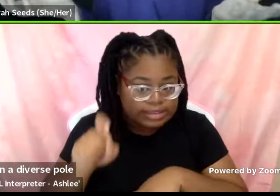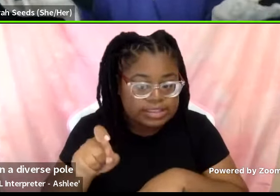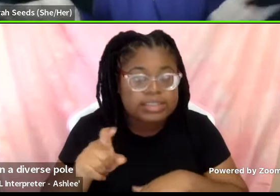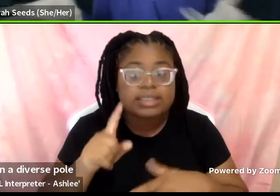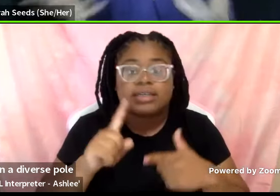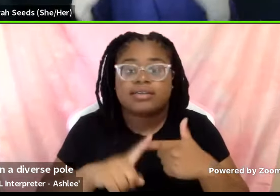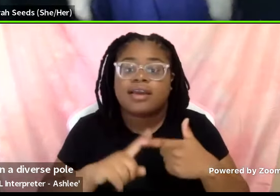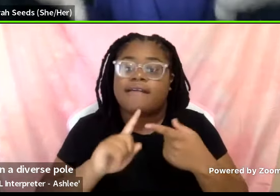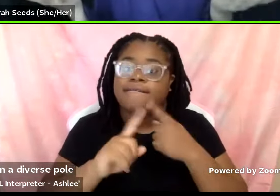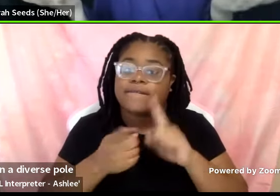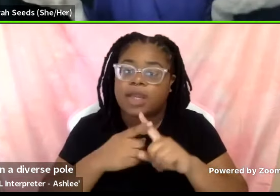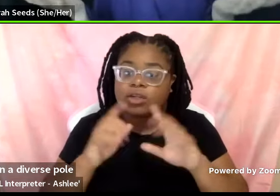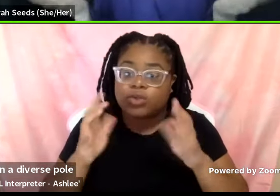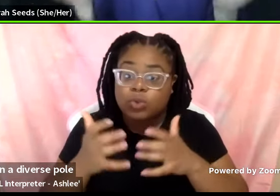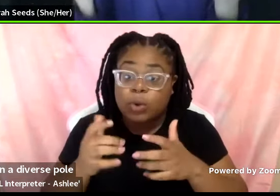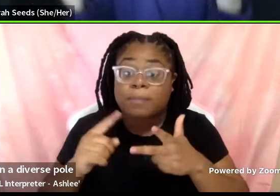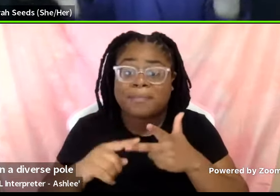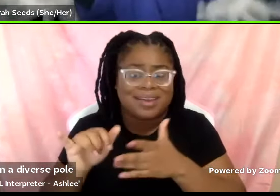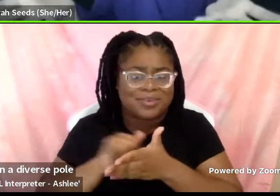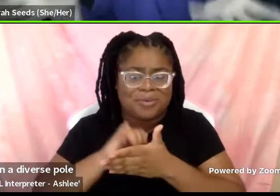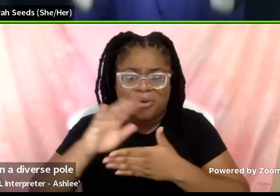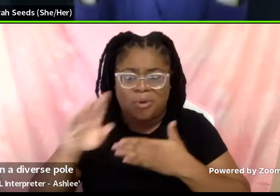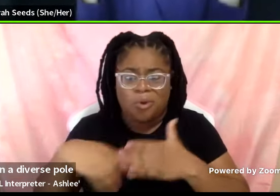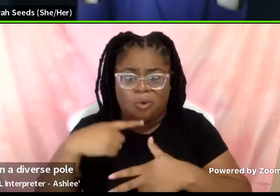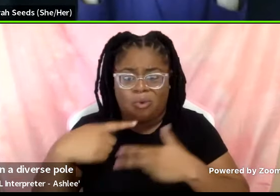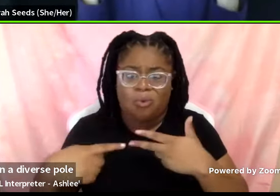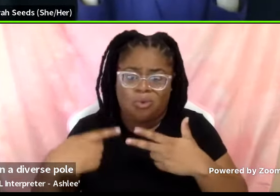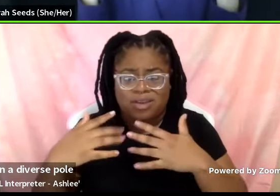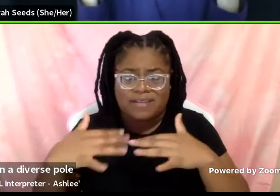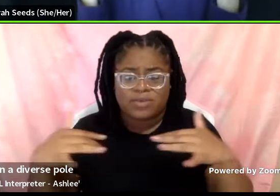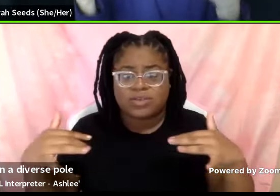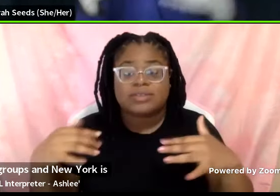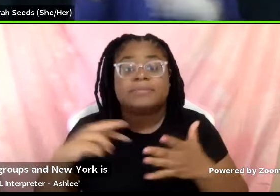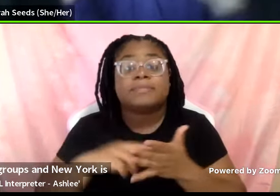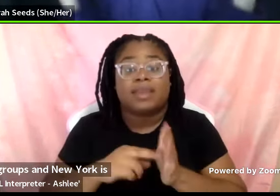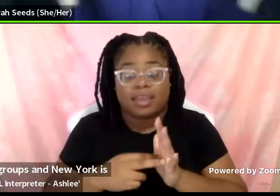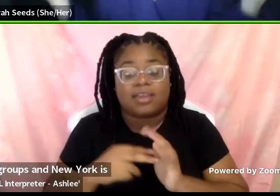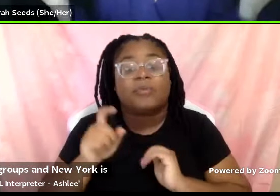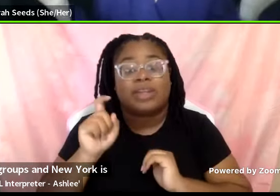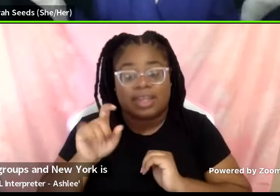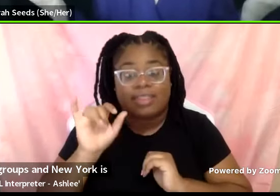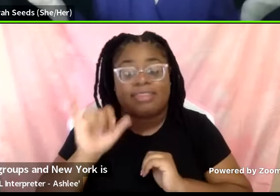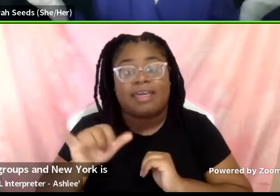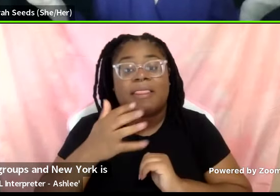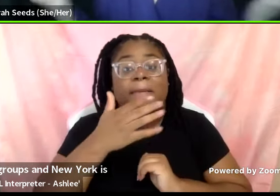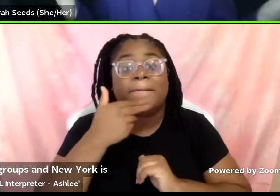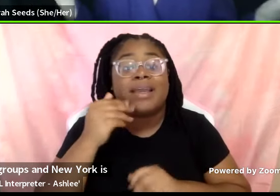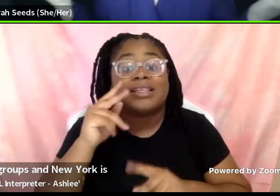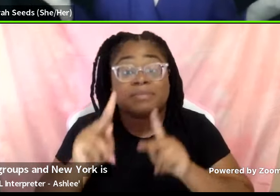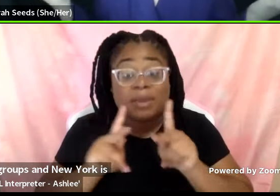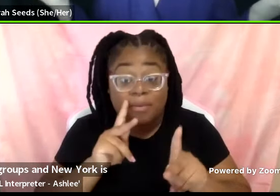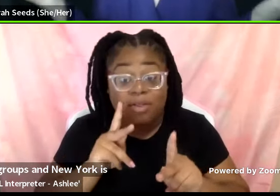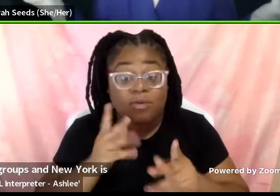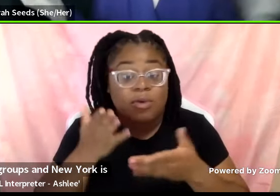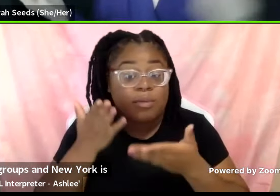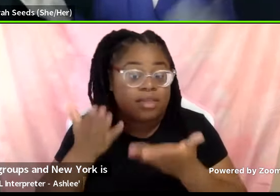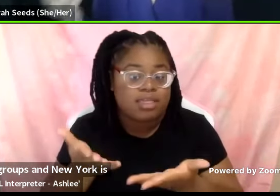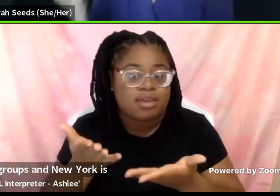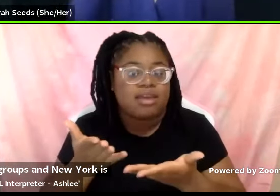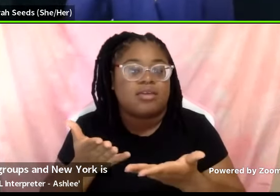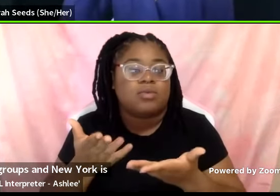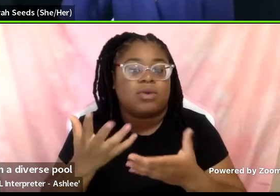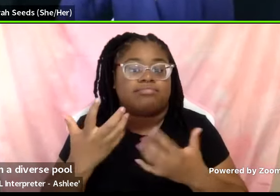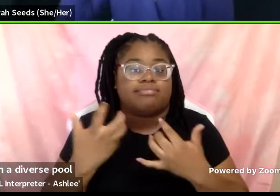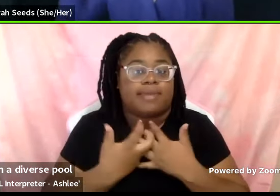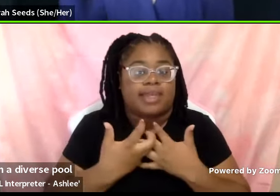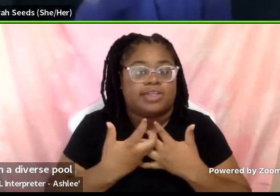groups are, and also New York is. So as long as you call in a good diverse pool, the best people will be the best people for the part. We didn't really